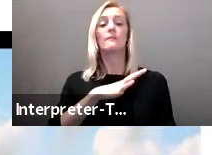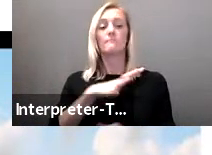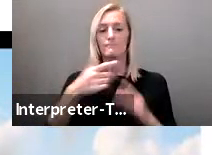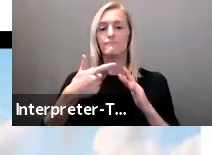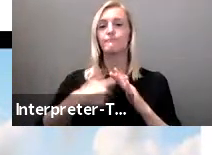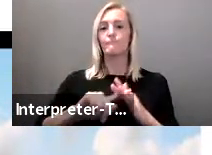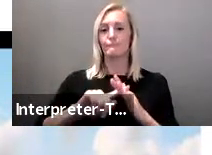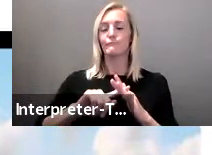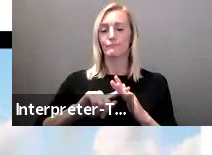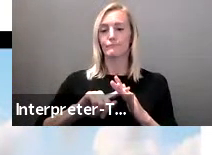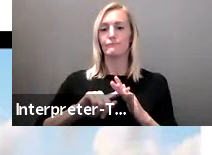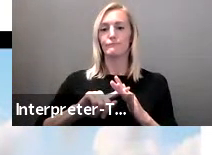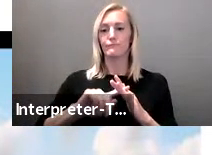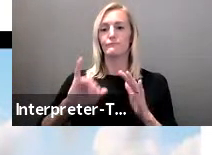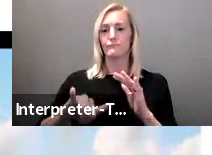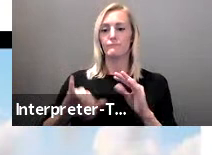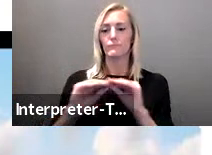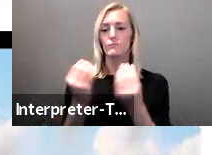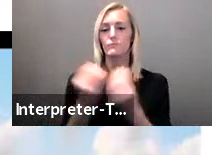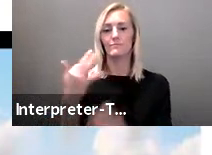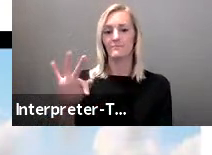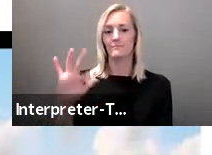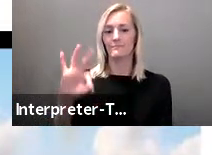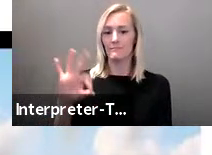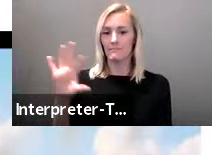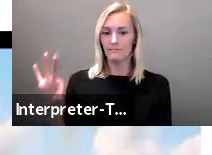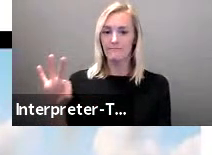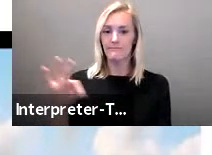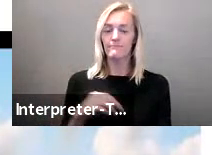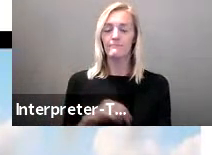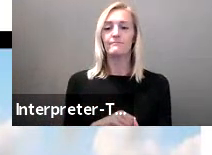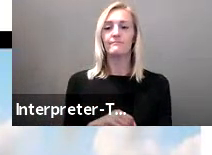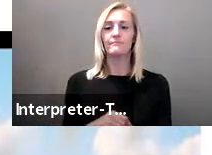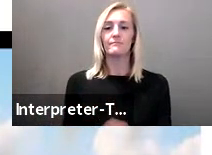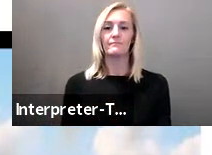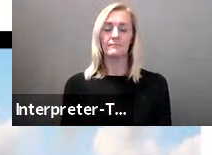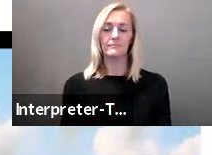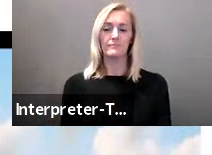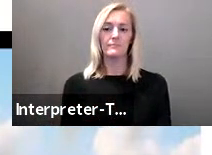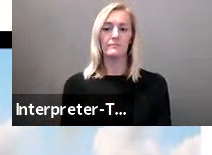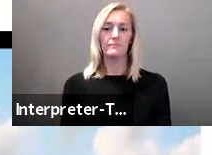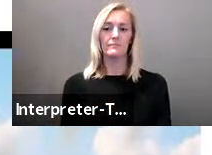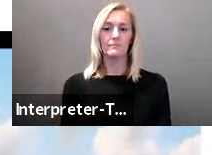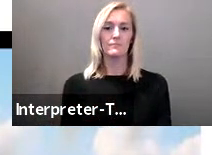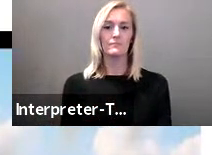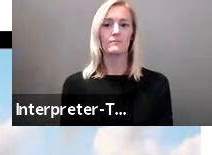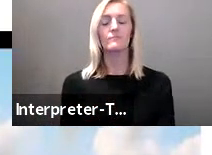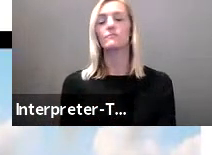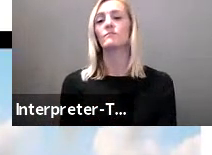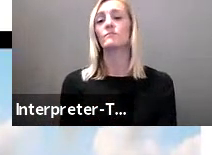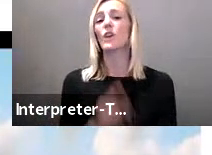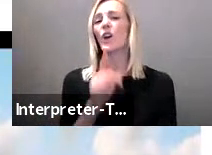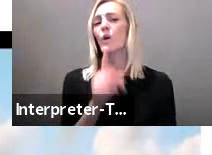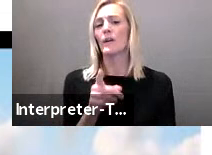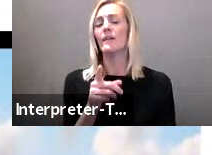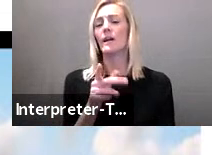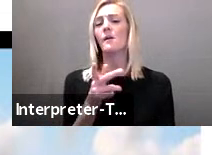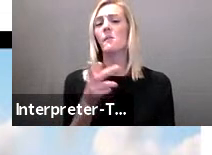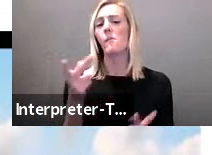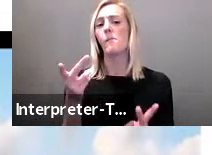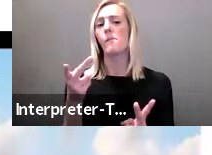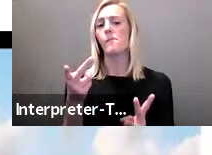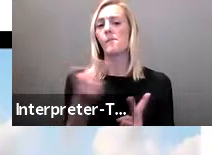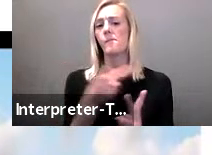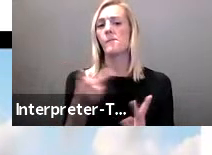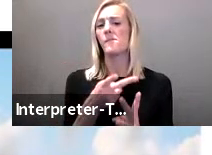the organization in 1999. It really came about as they were fighting with and